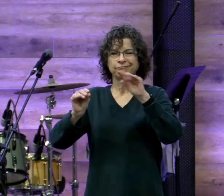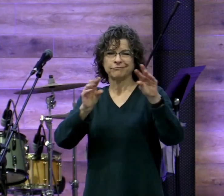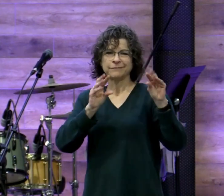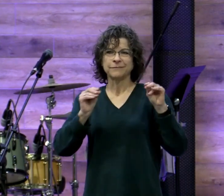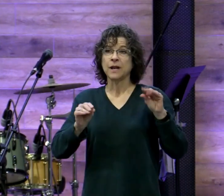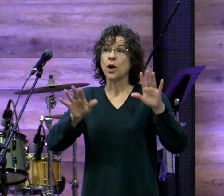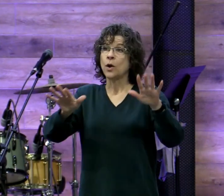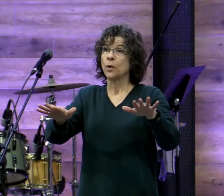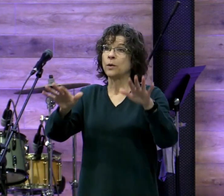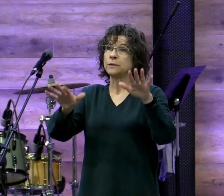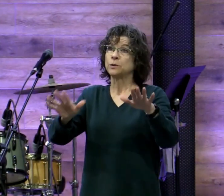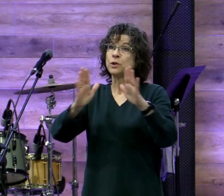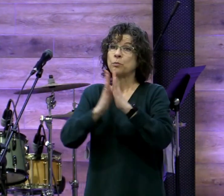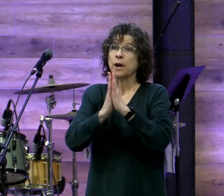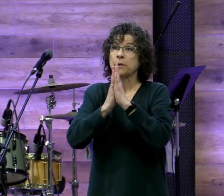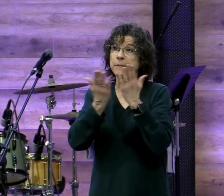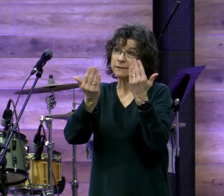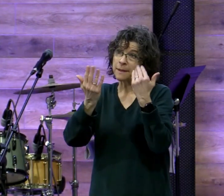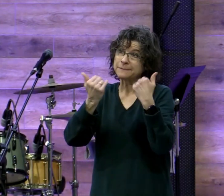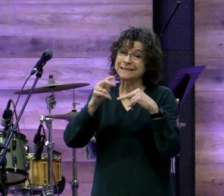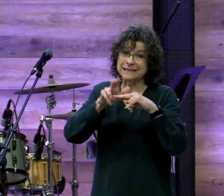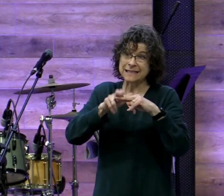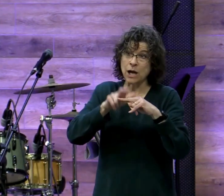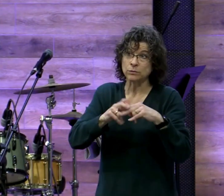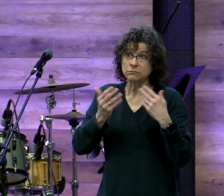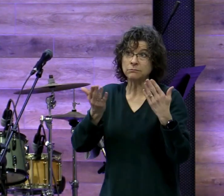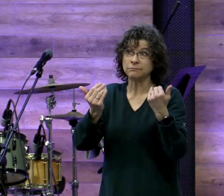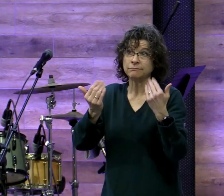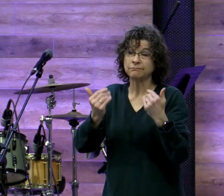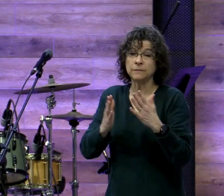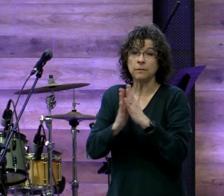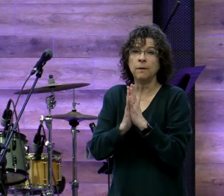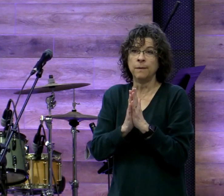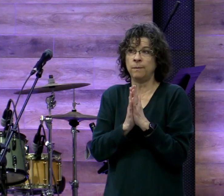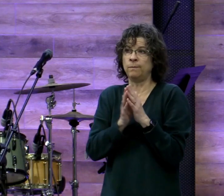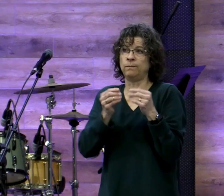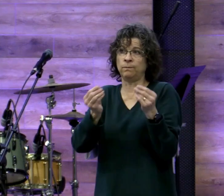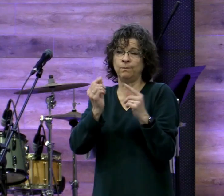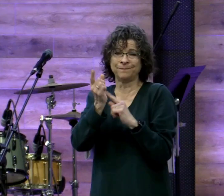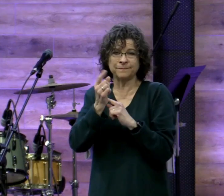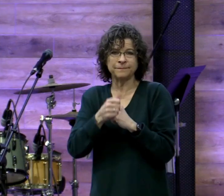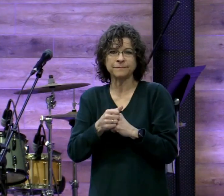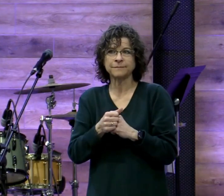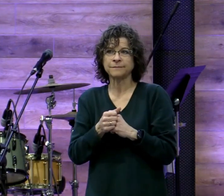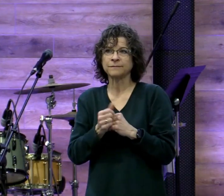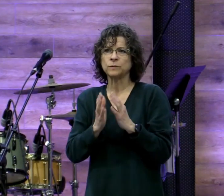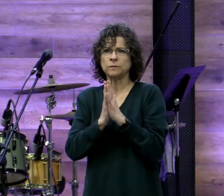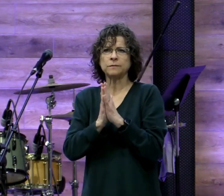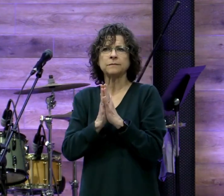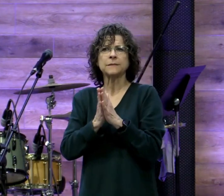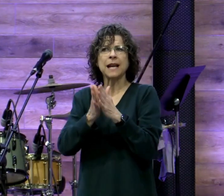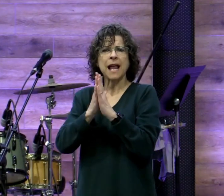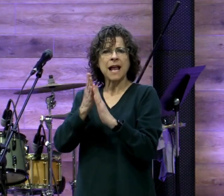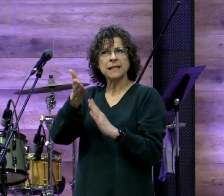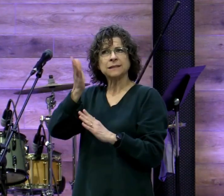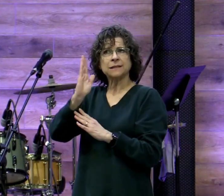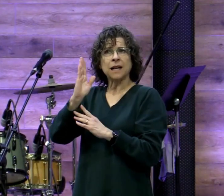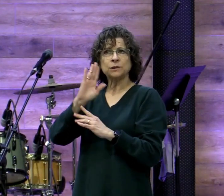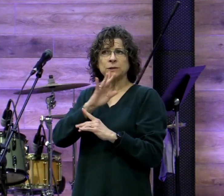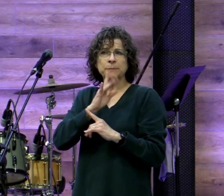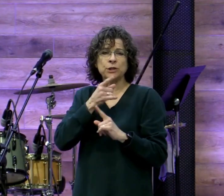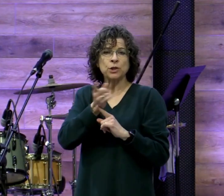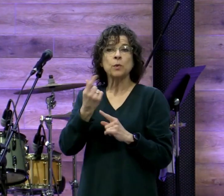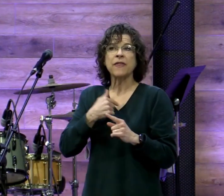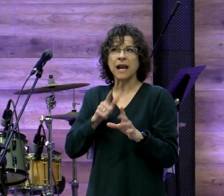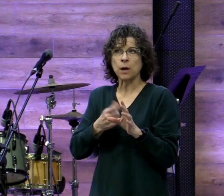Would you guys pray with me as we get going? I'm going to just give you a second. Why don't you pray and ask God to speak to you, and then in a few seconds, I'll